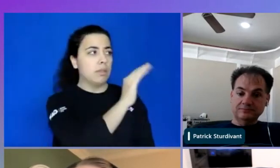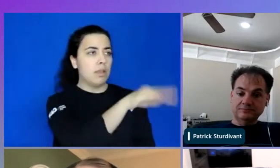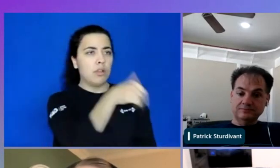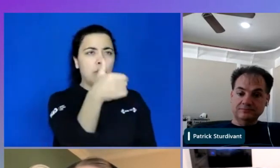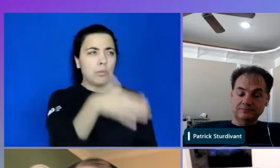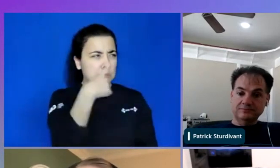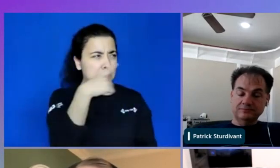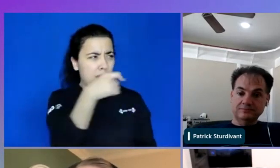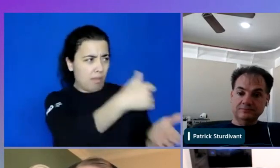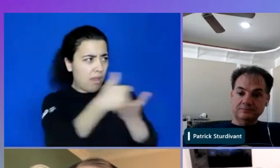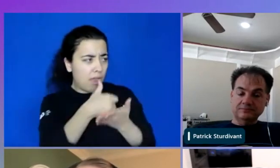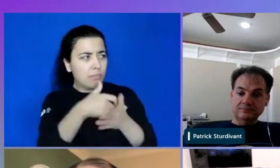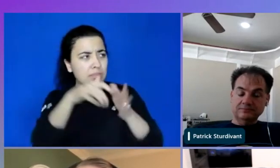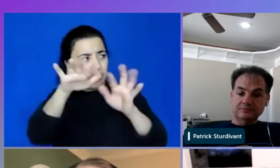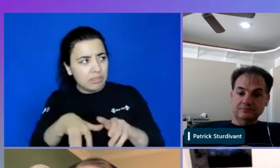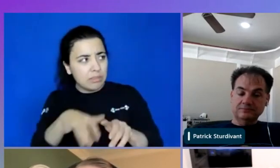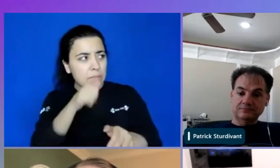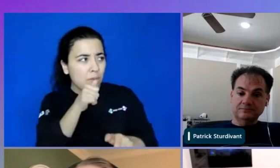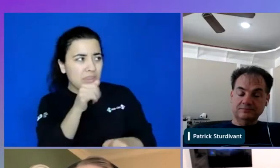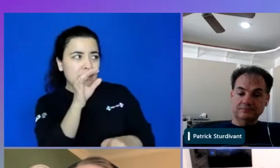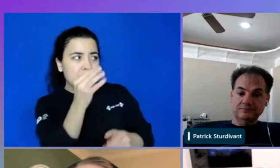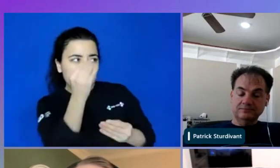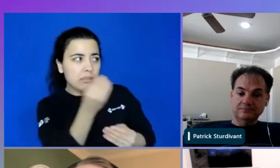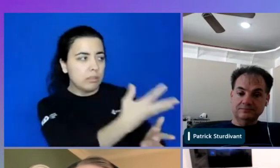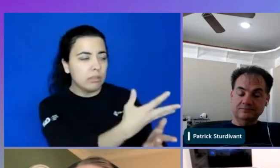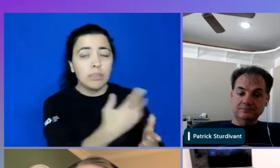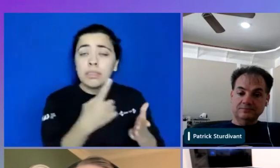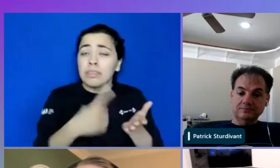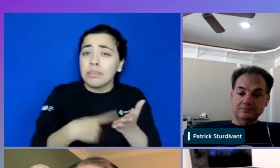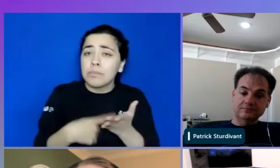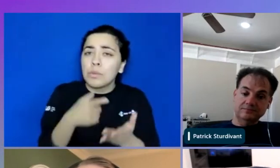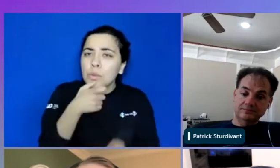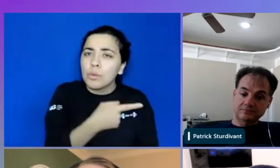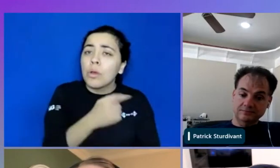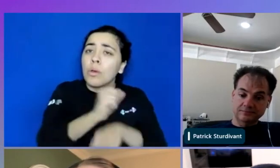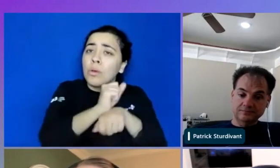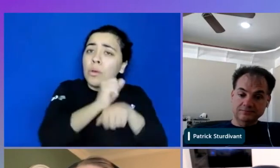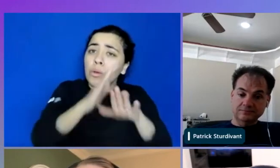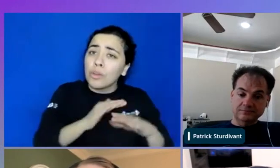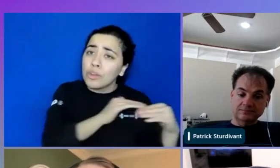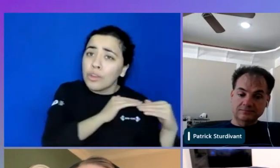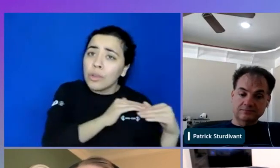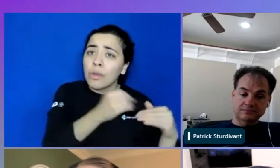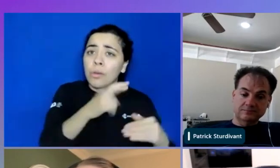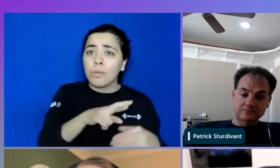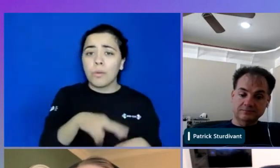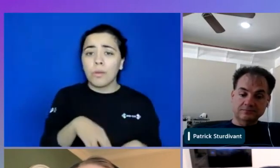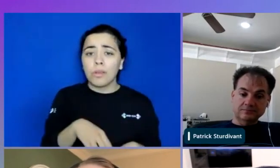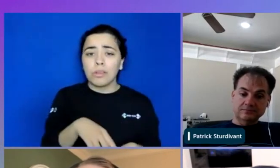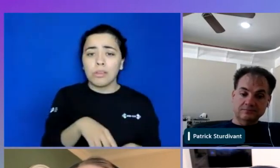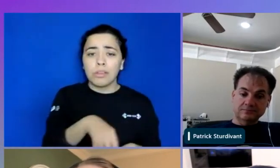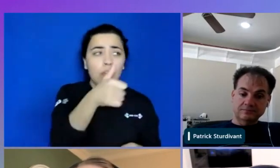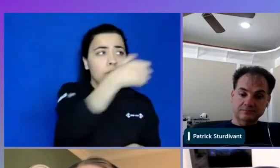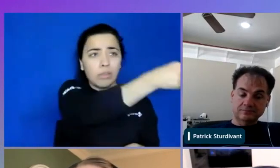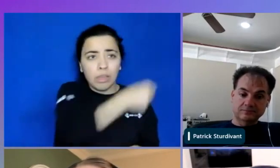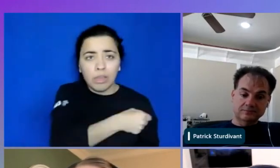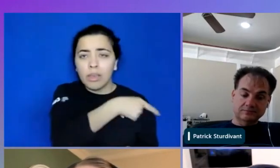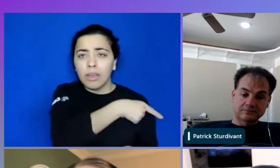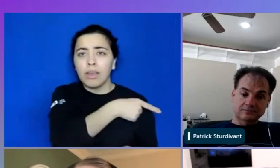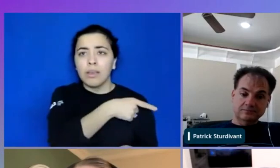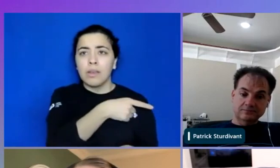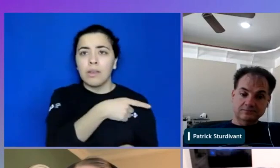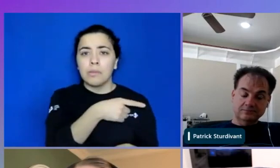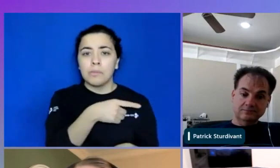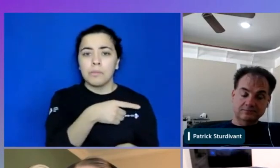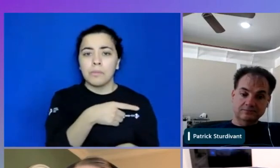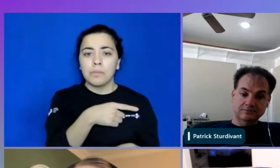with the password. And sometimes that's a colleague. That's in all security awareness programs. Don't show that stuff in. Don't do that.